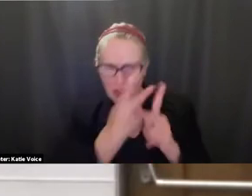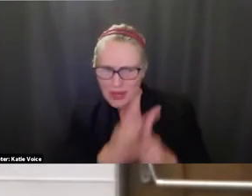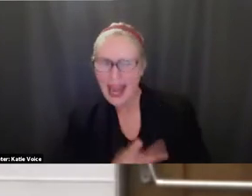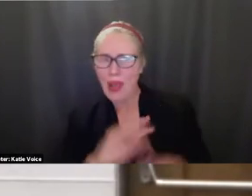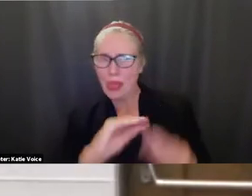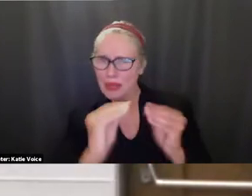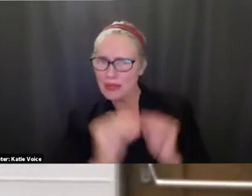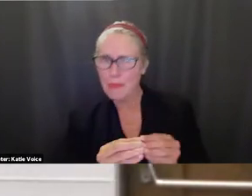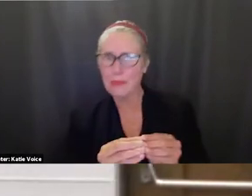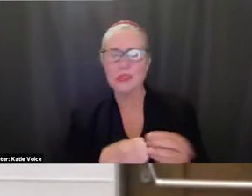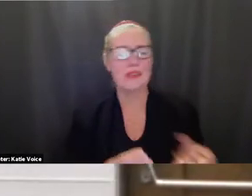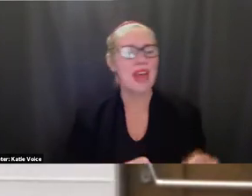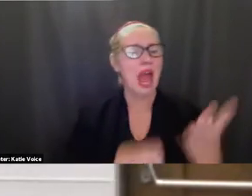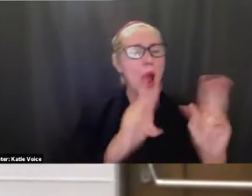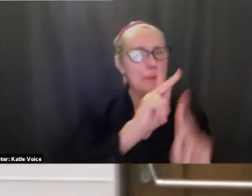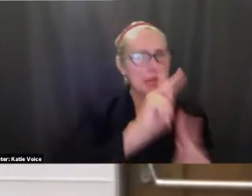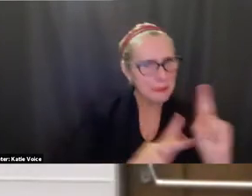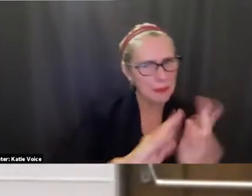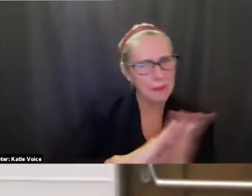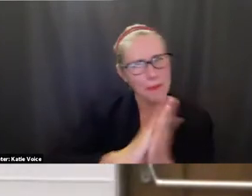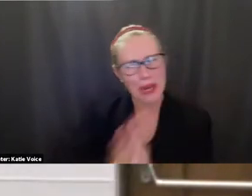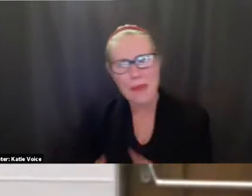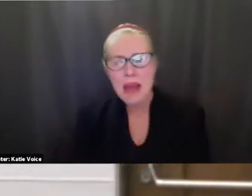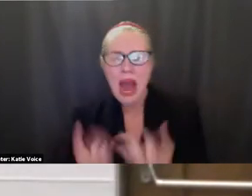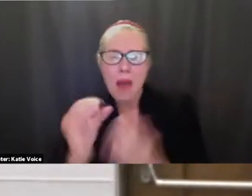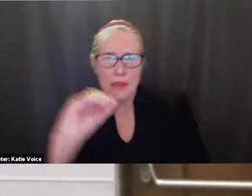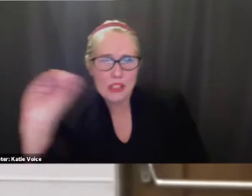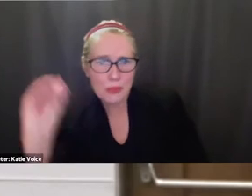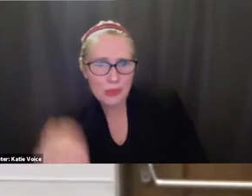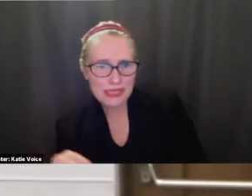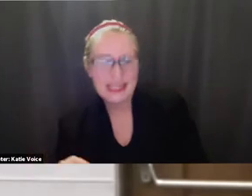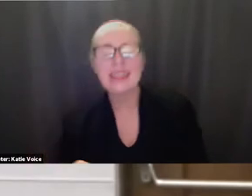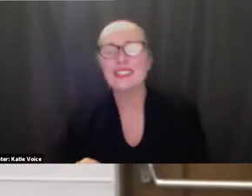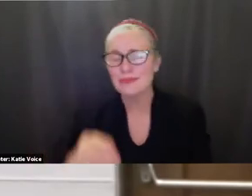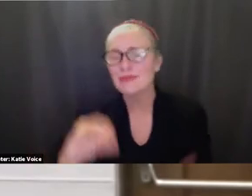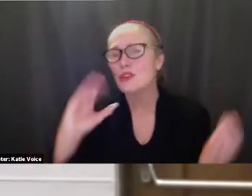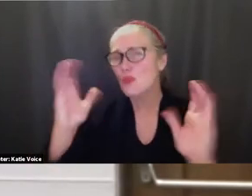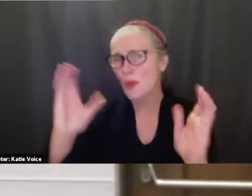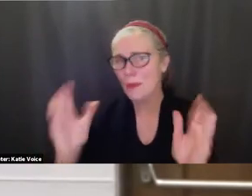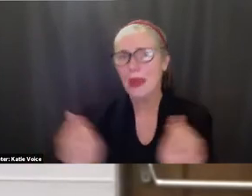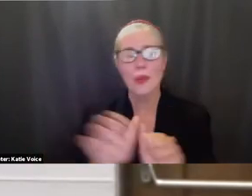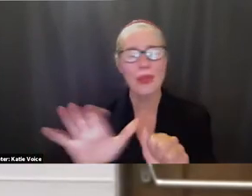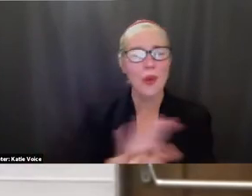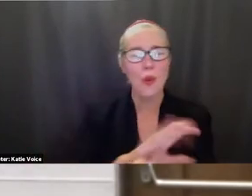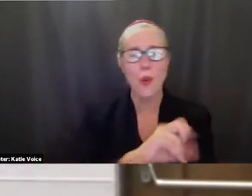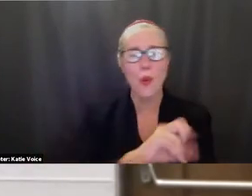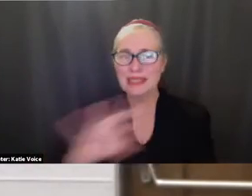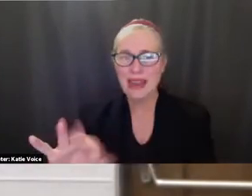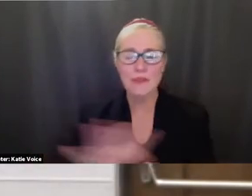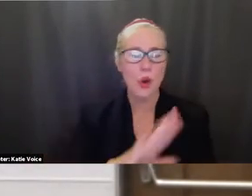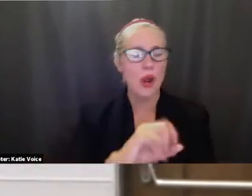we didn't have the percentages there but that's what we've been seeing and our goal was never to